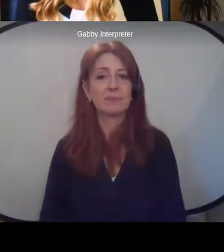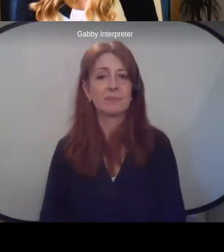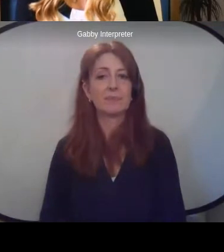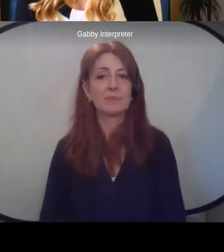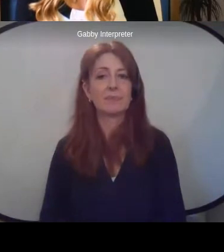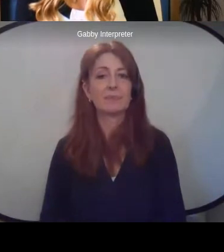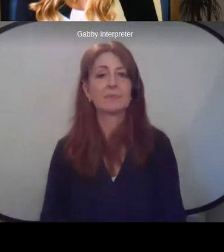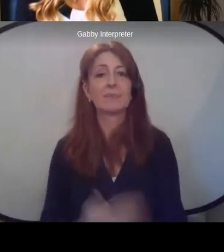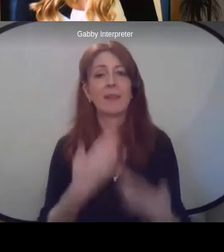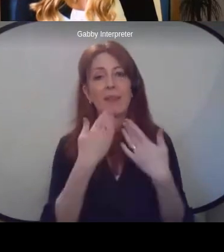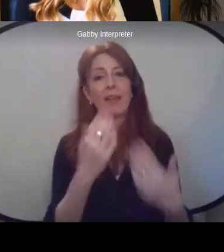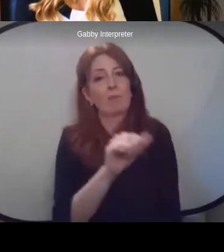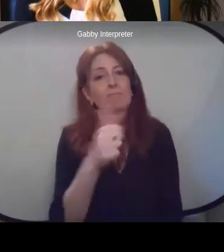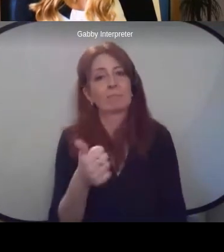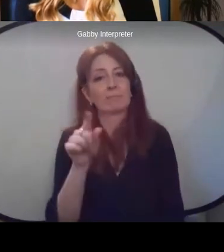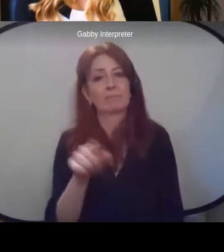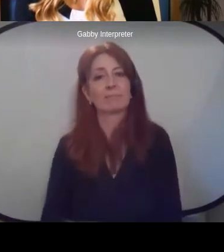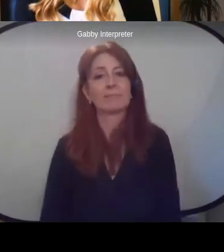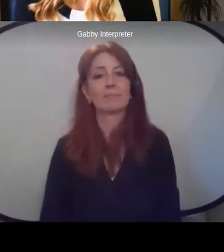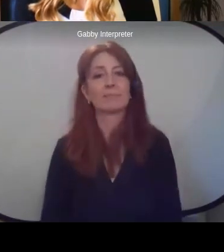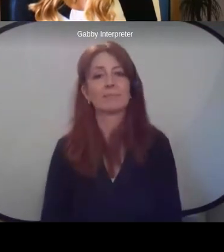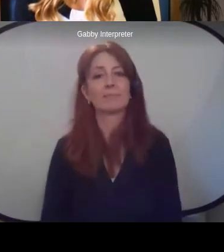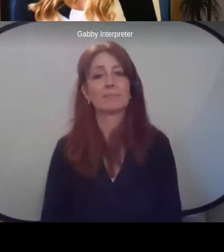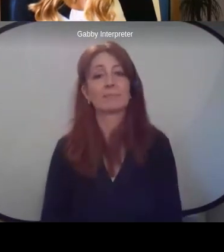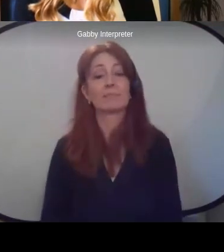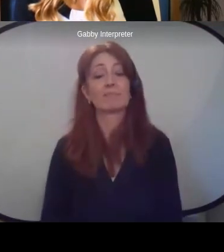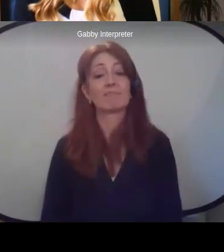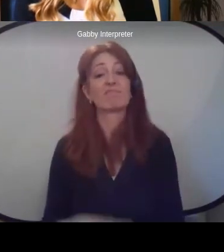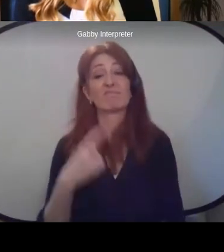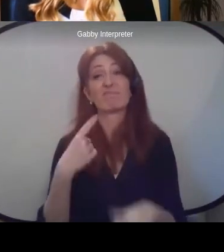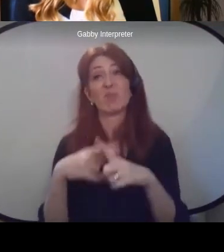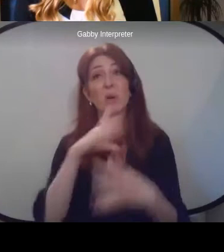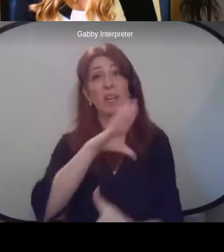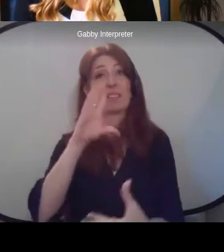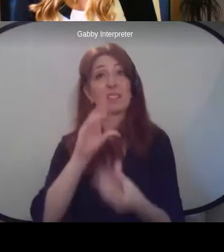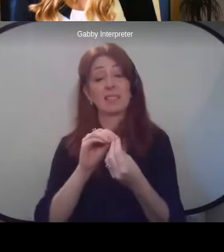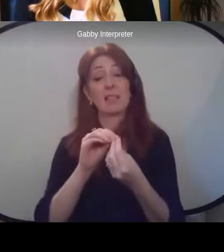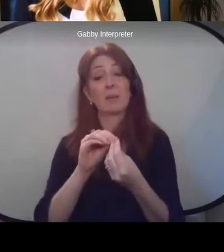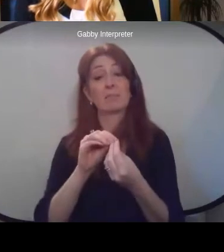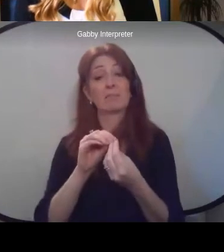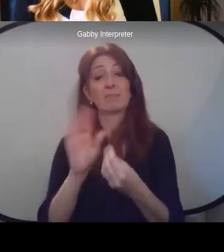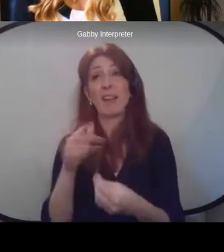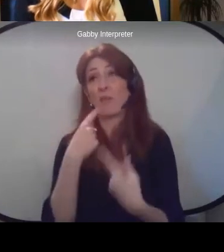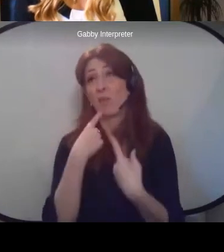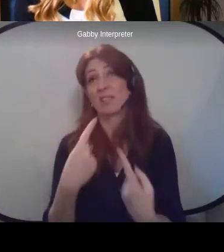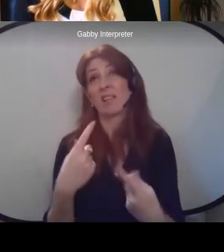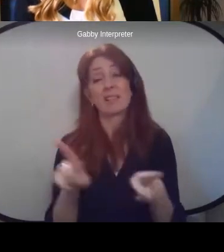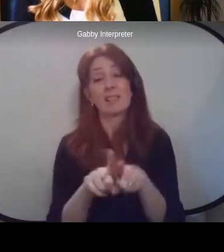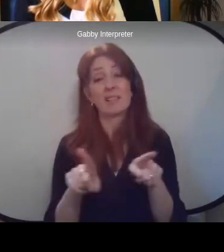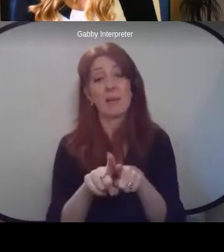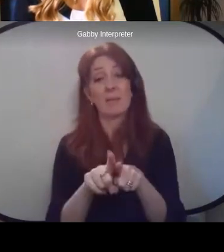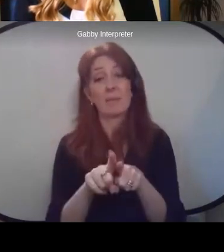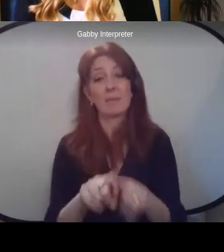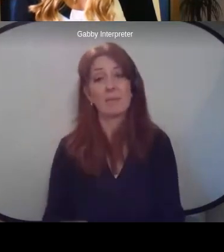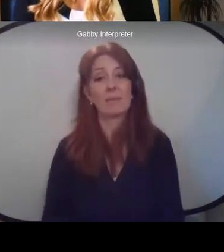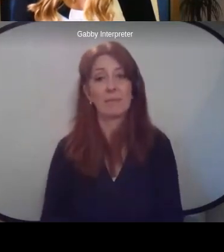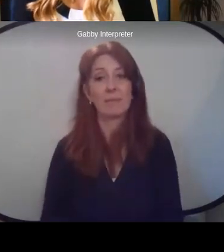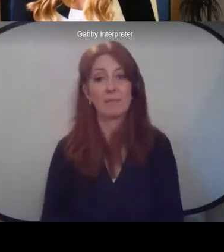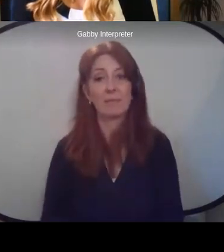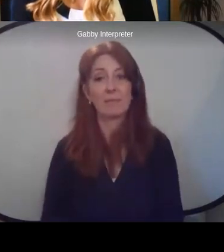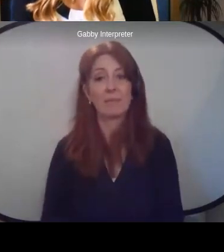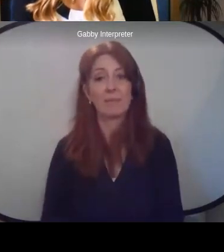Thank you very much. I've just really quickly just sum up exactly what this everyone else has just said, these wonderful women on this screen